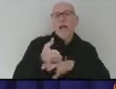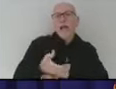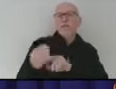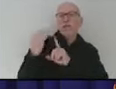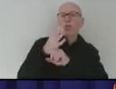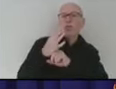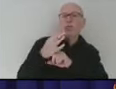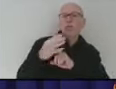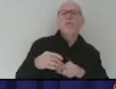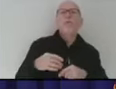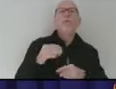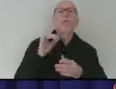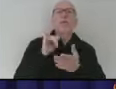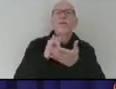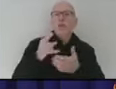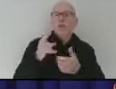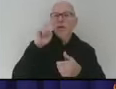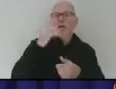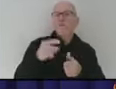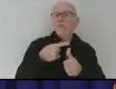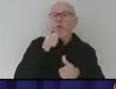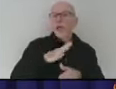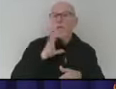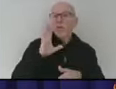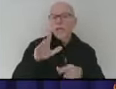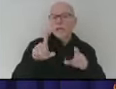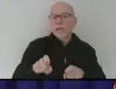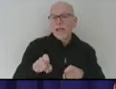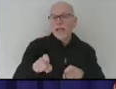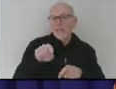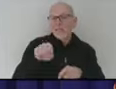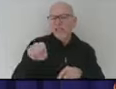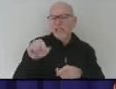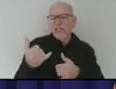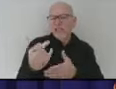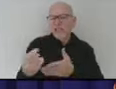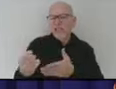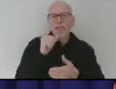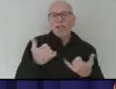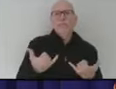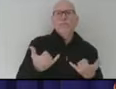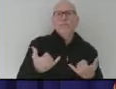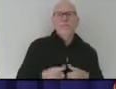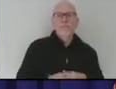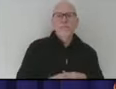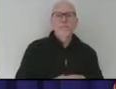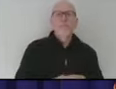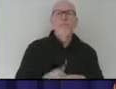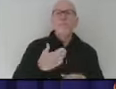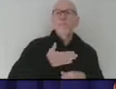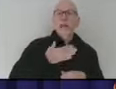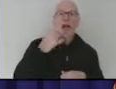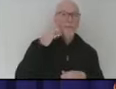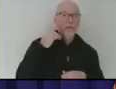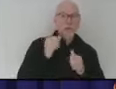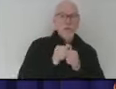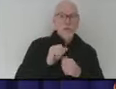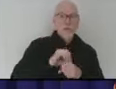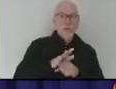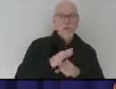governor and the first lady will be tested later this week instead of immediately. These cases and my own experience with COVID are yet